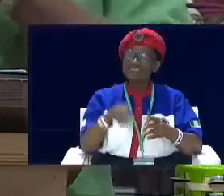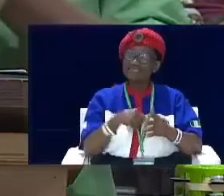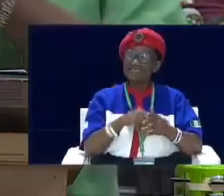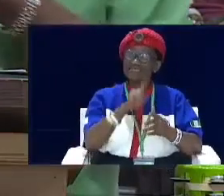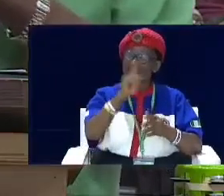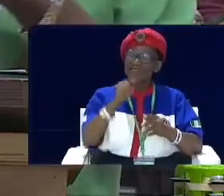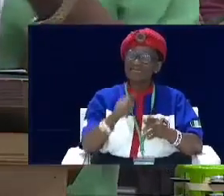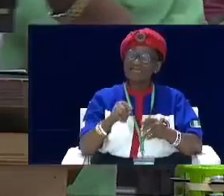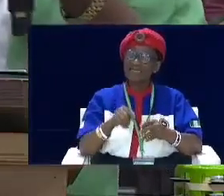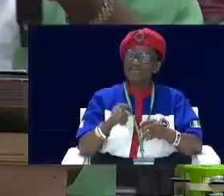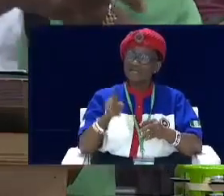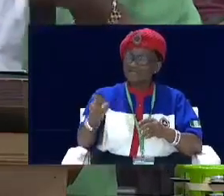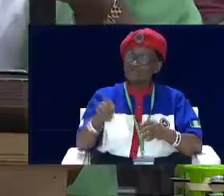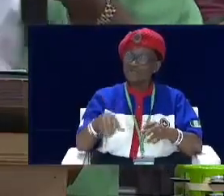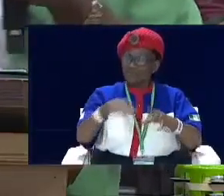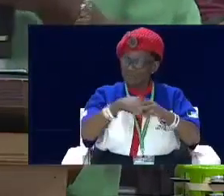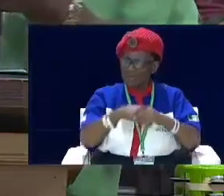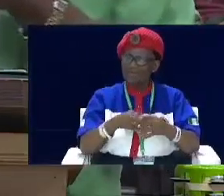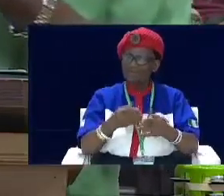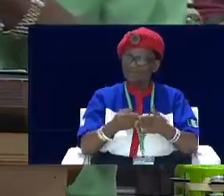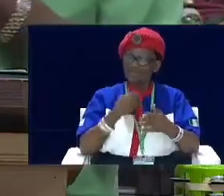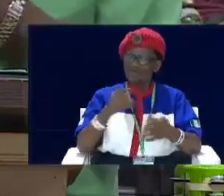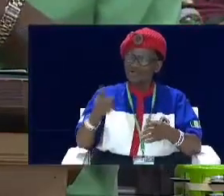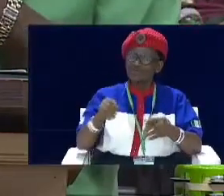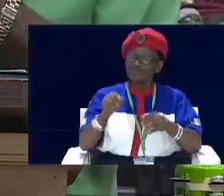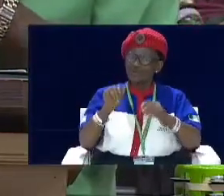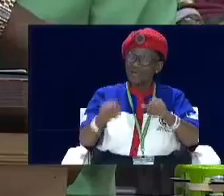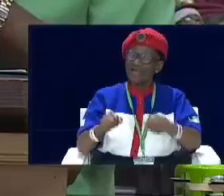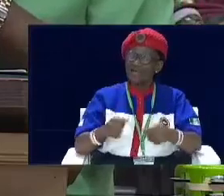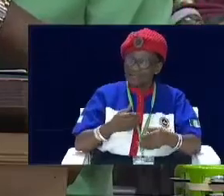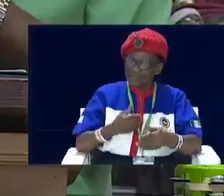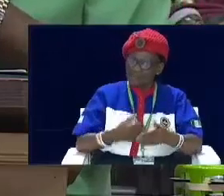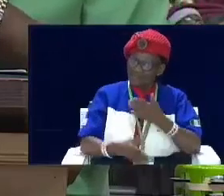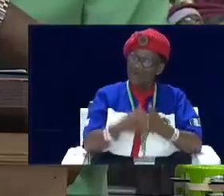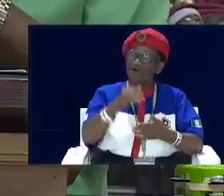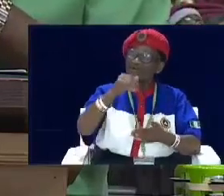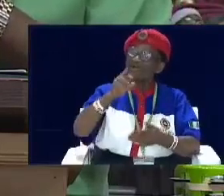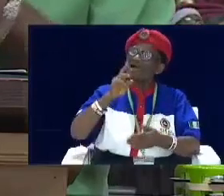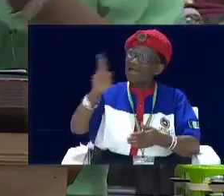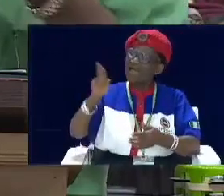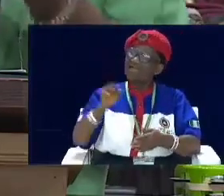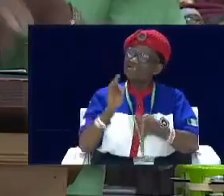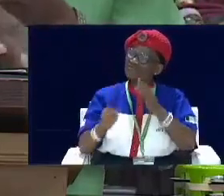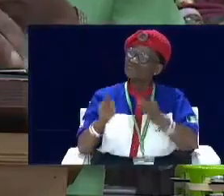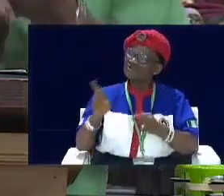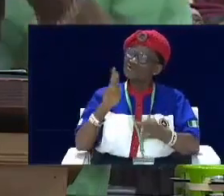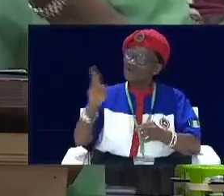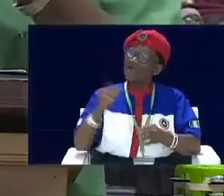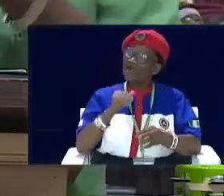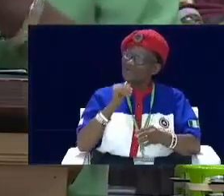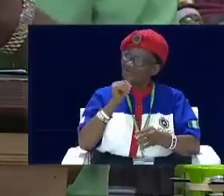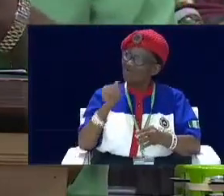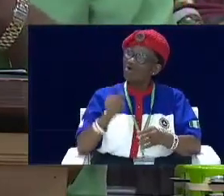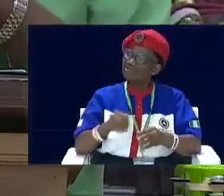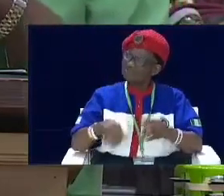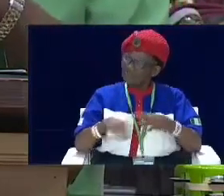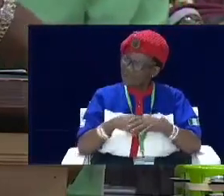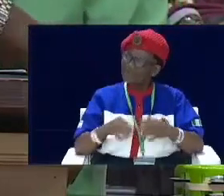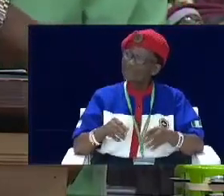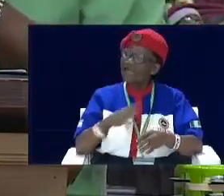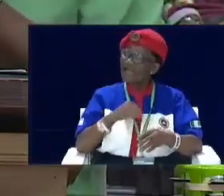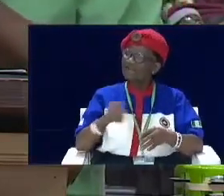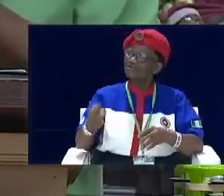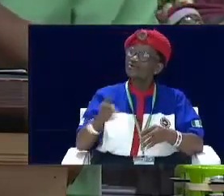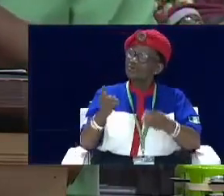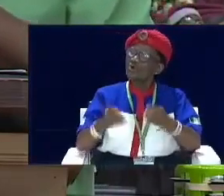You married before you can give birth to her. Now you want to stop her from having her own